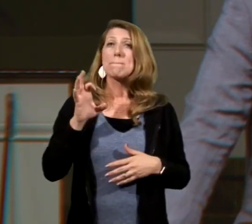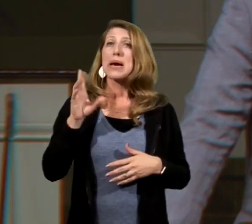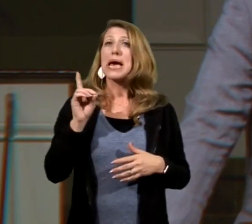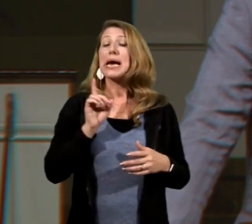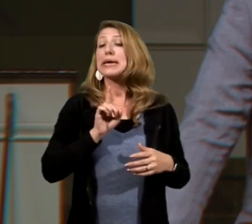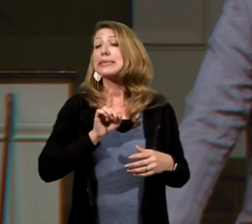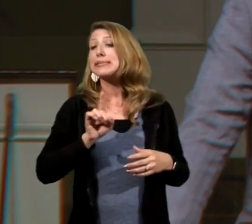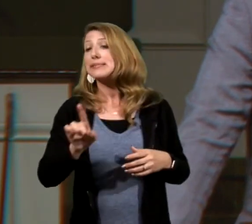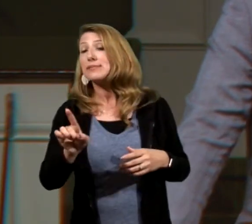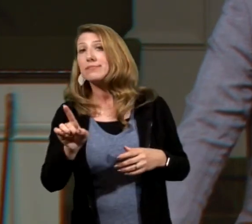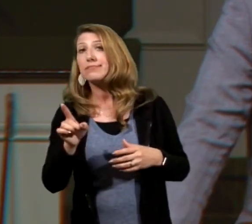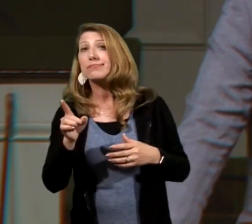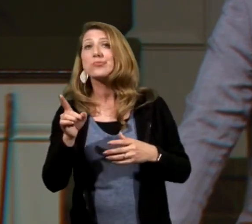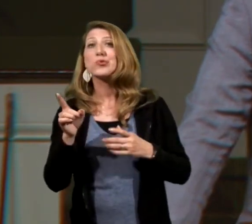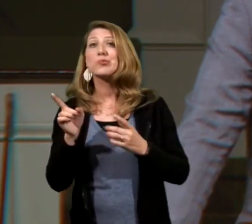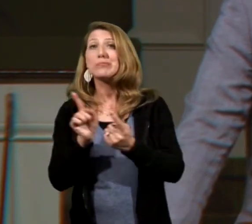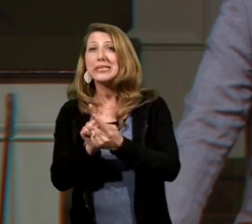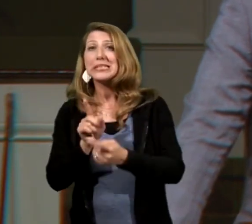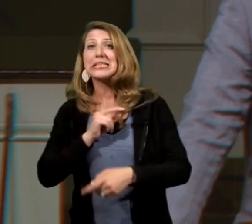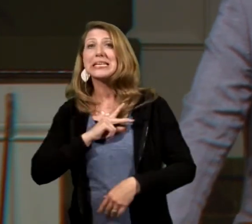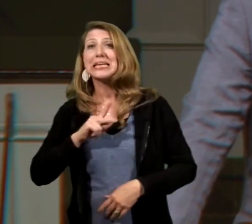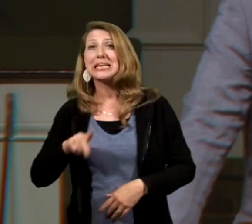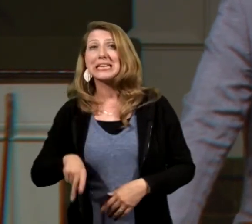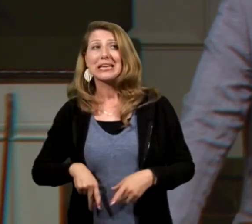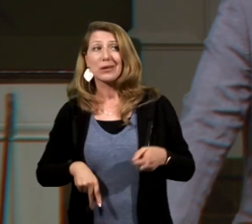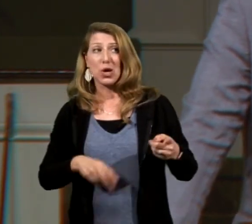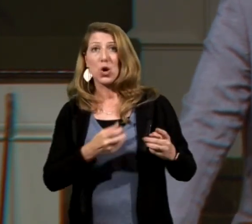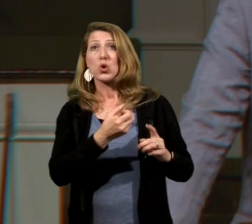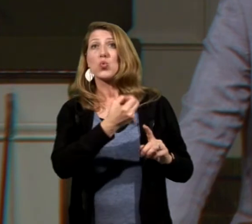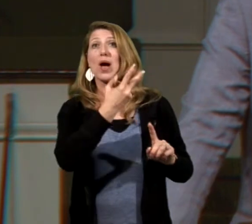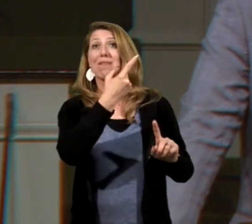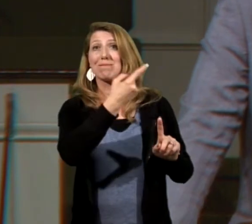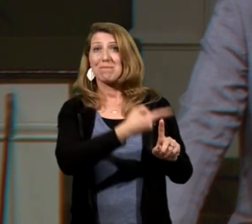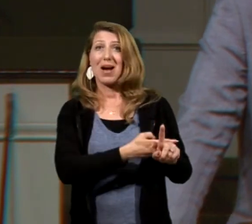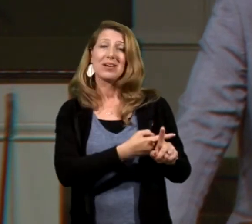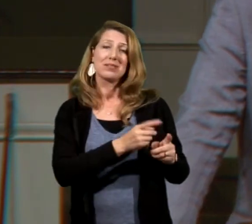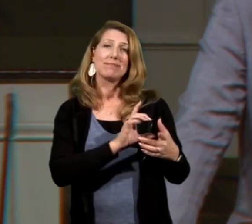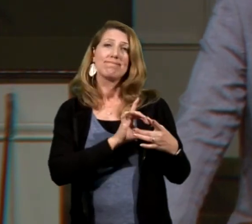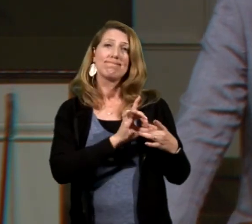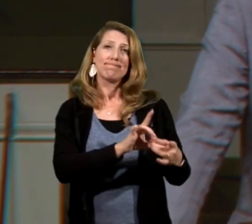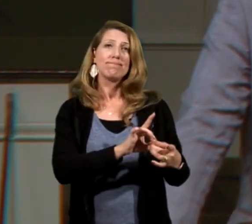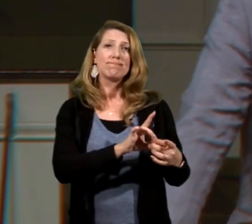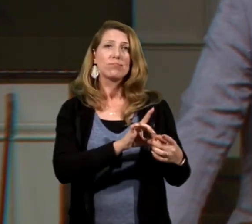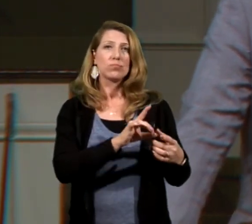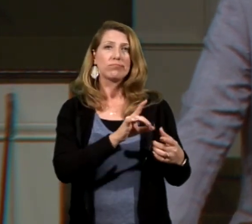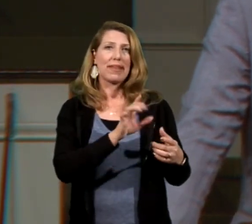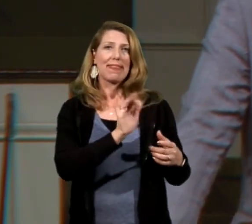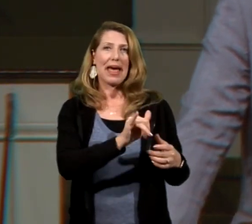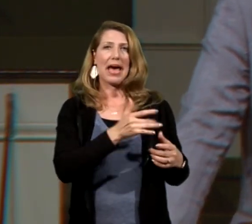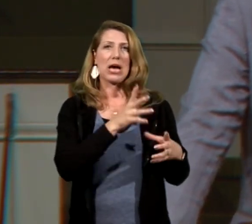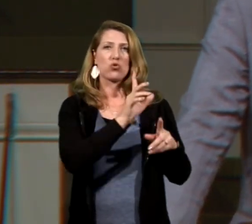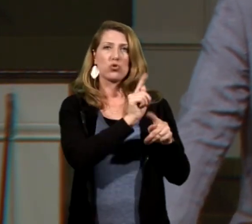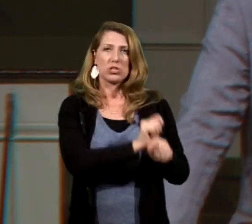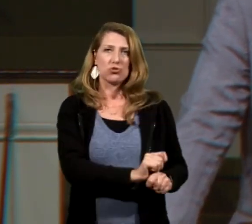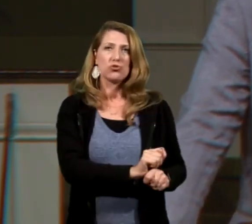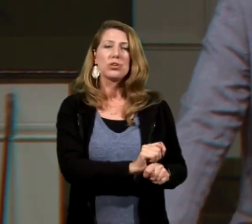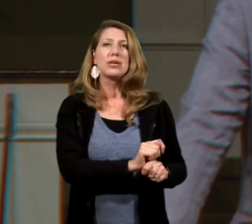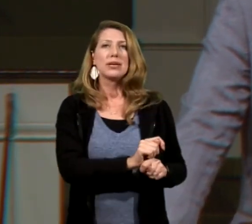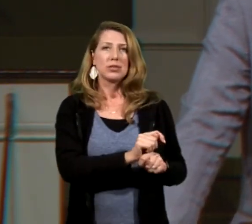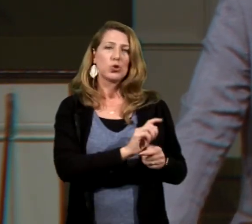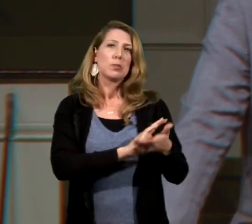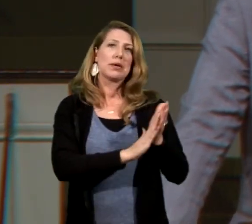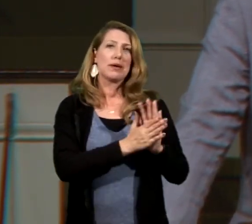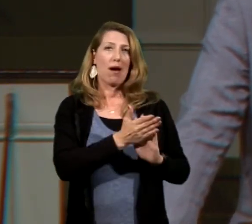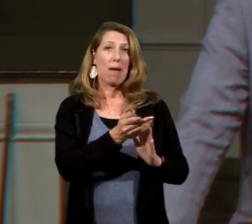into the king Ahasuerus, after that she had been 12 months according to the manner of women, for so were the days of their